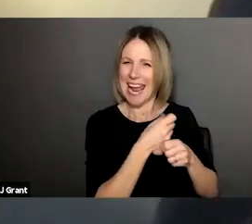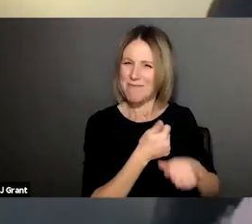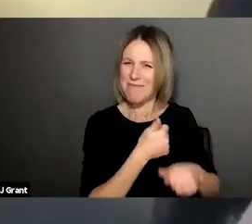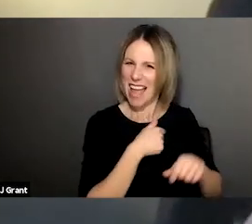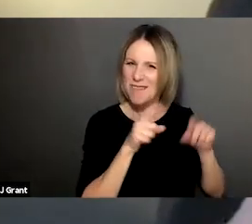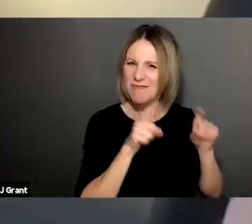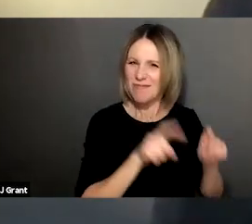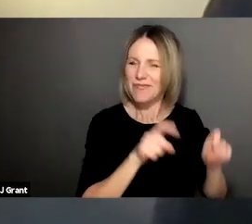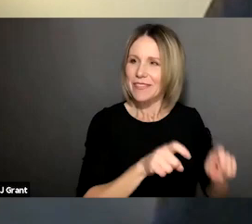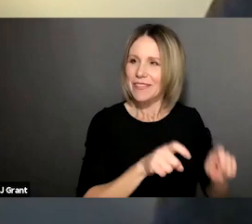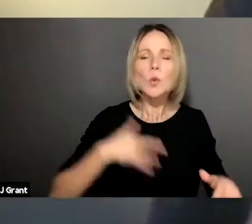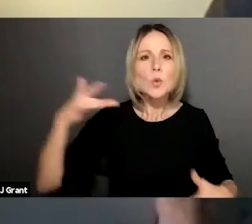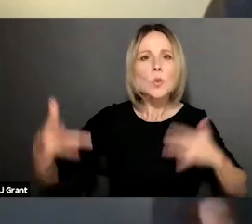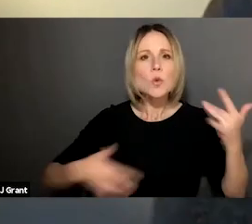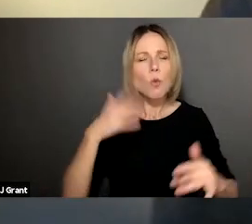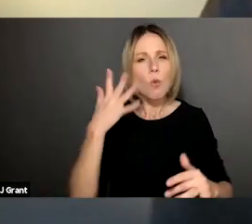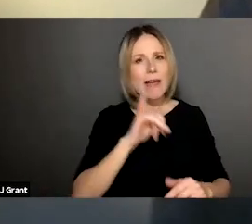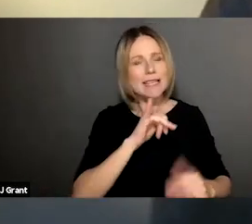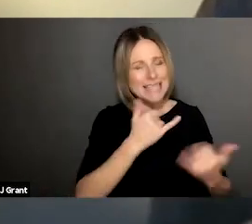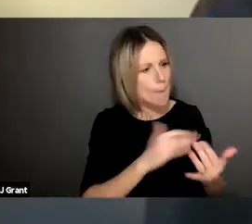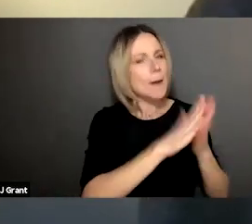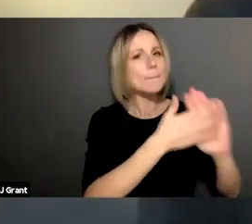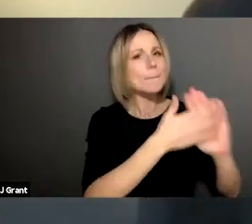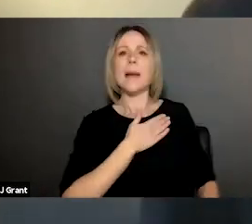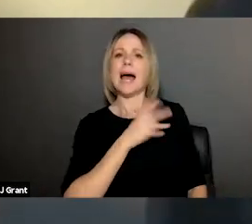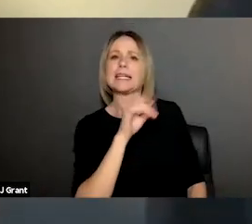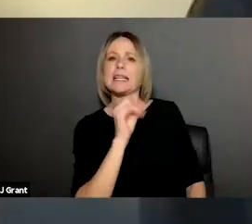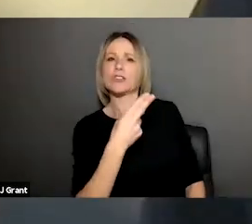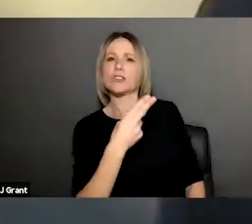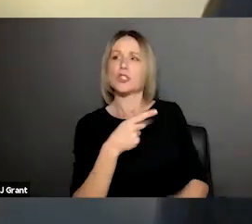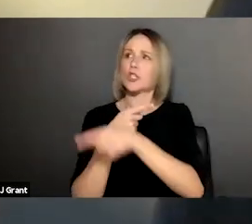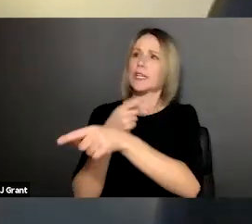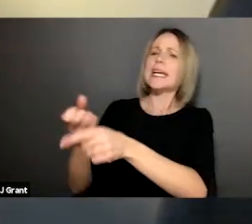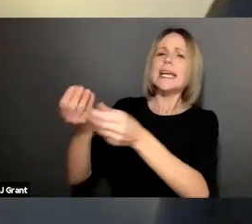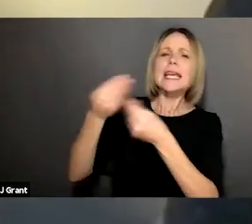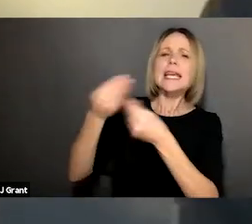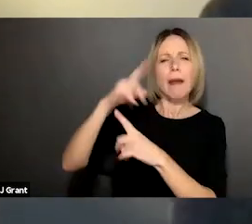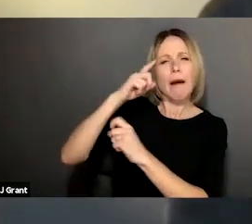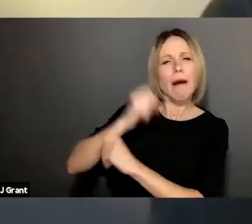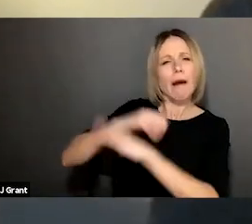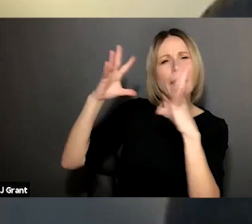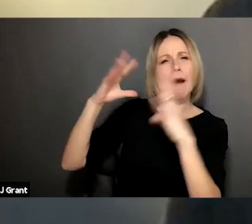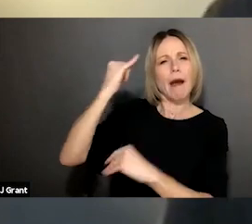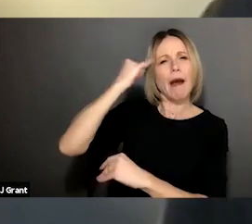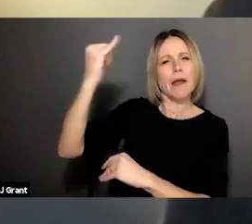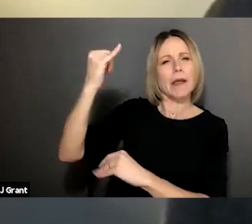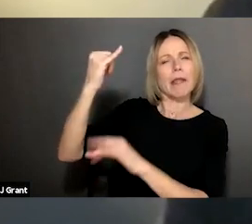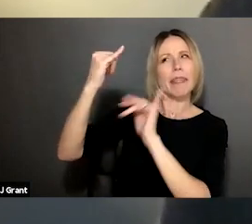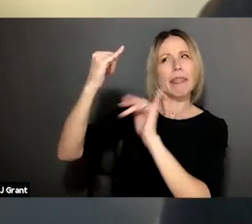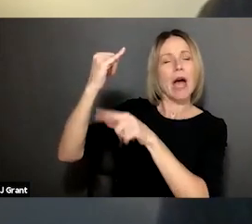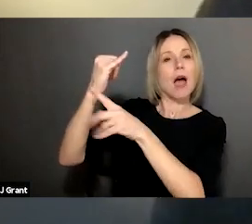my dish. I've made it according to a prompt, but I haven't made it according to a precise